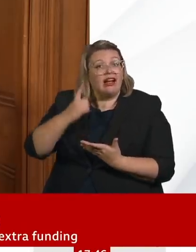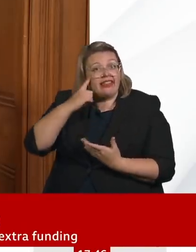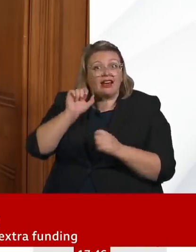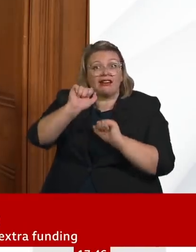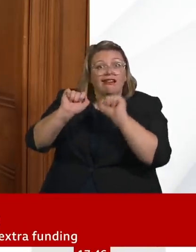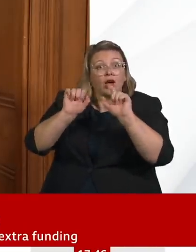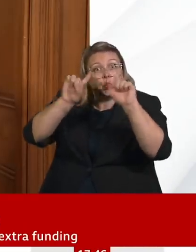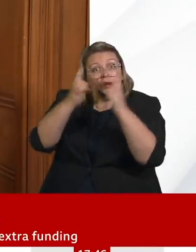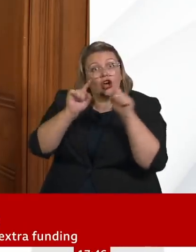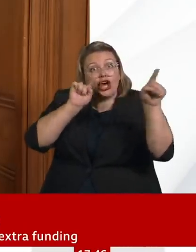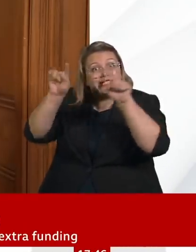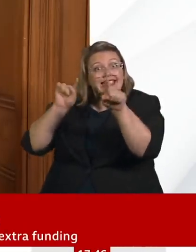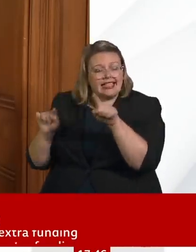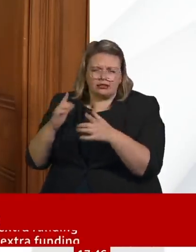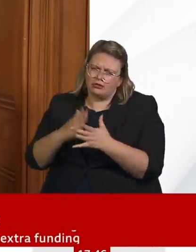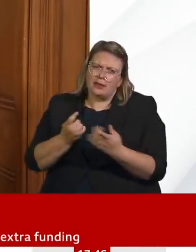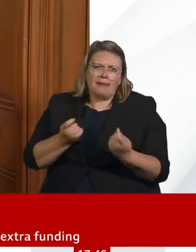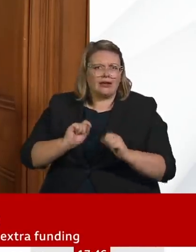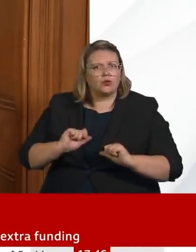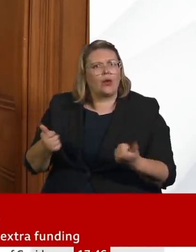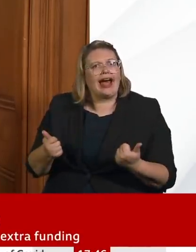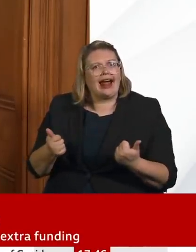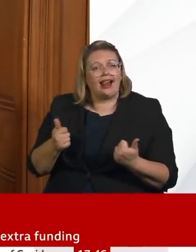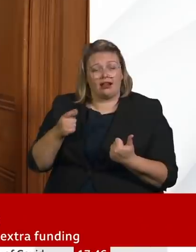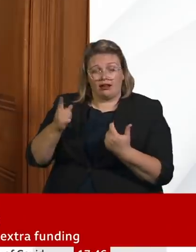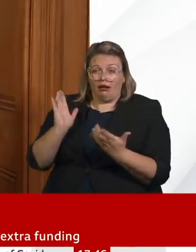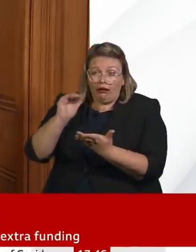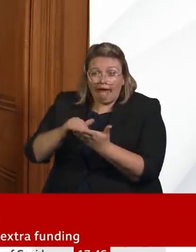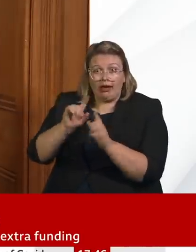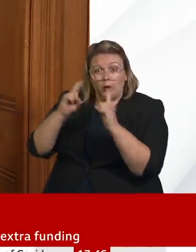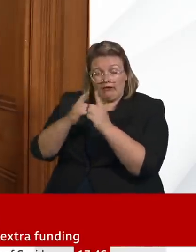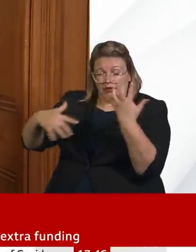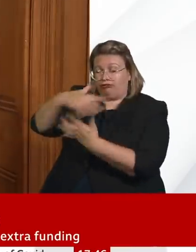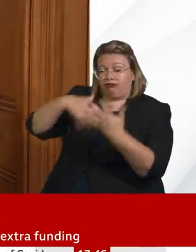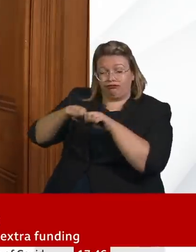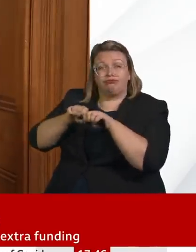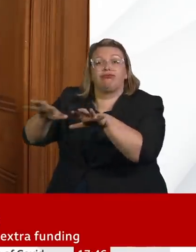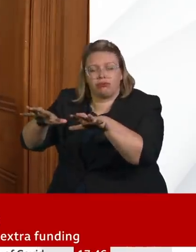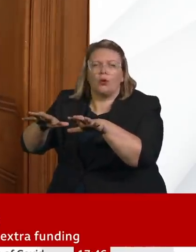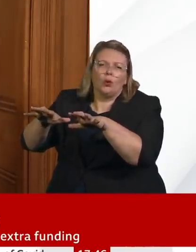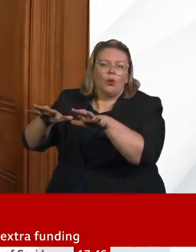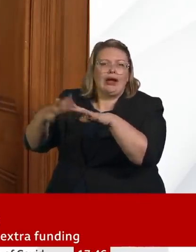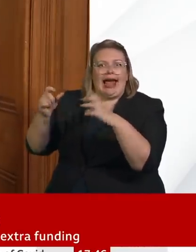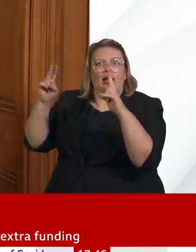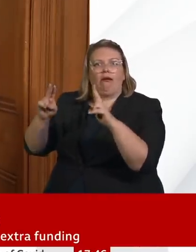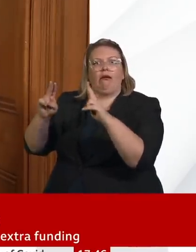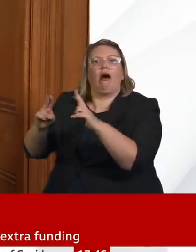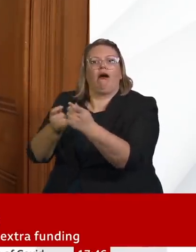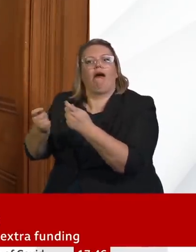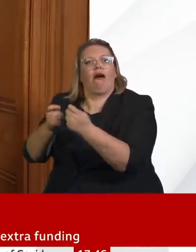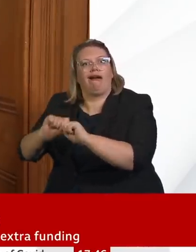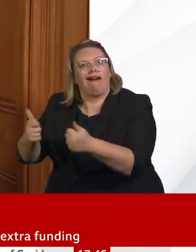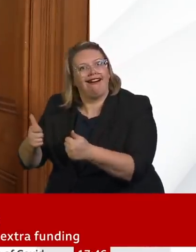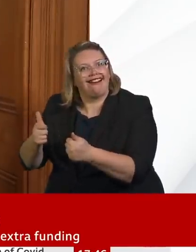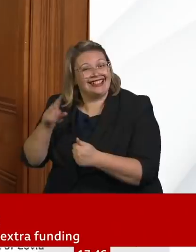for instance, they have done a great job, I think, in getting their virus under control. You saw how some of those lines are